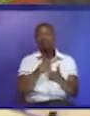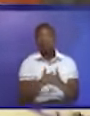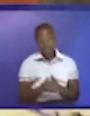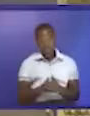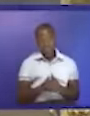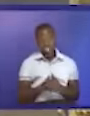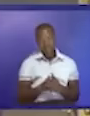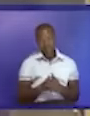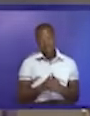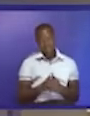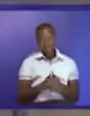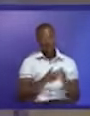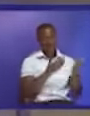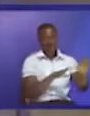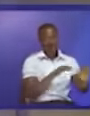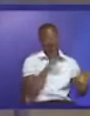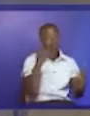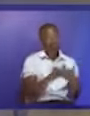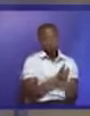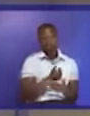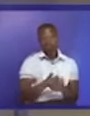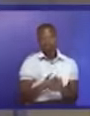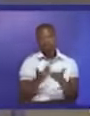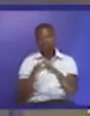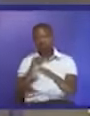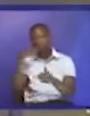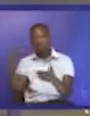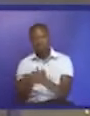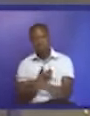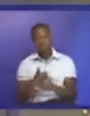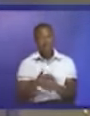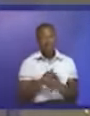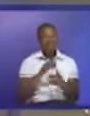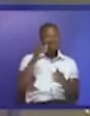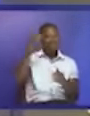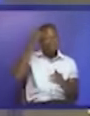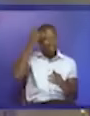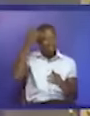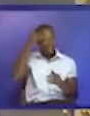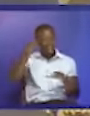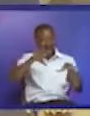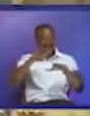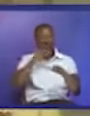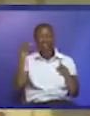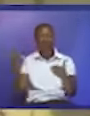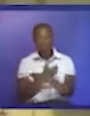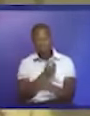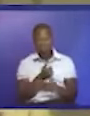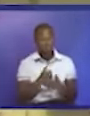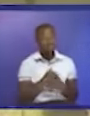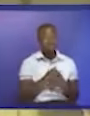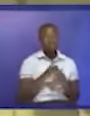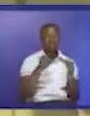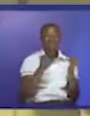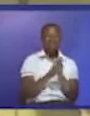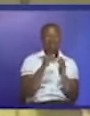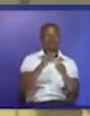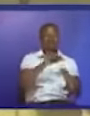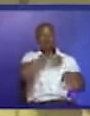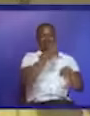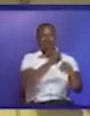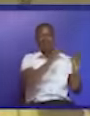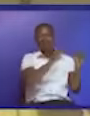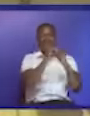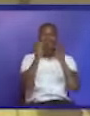new. Death, not new. The reality of demonic powers, not new. The supremacy of the authority and the power